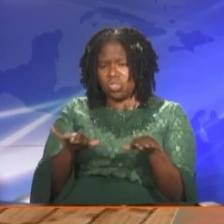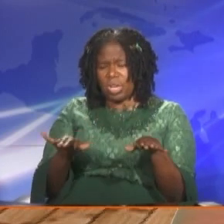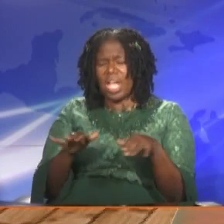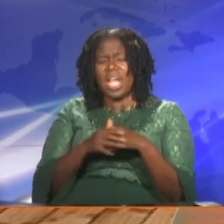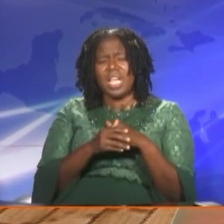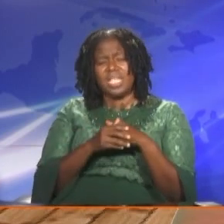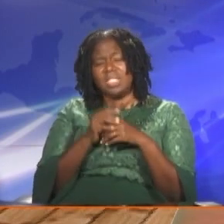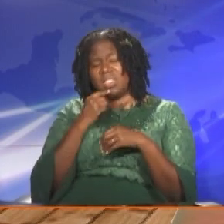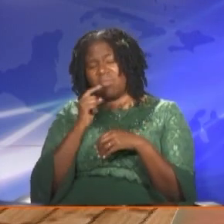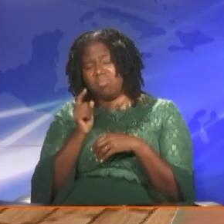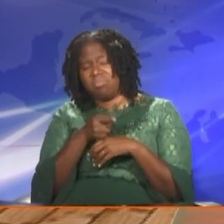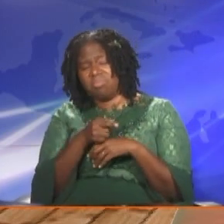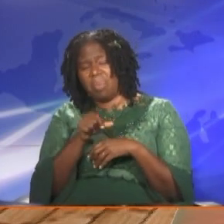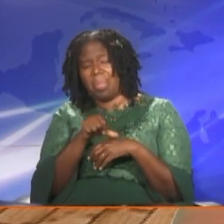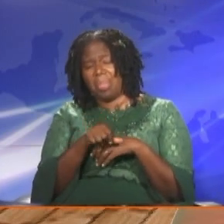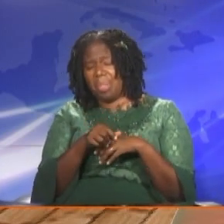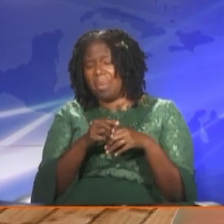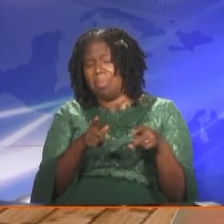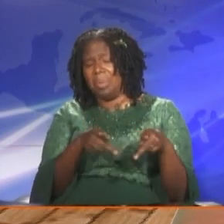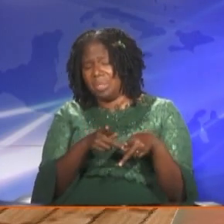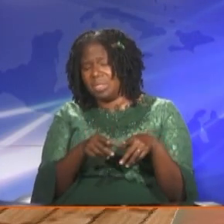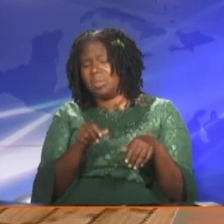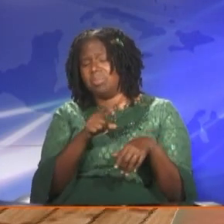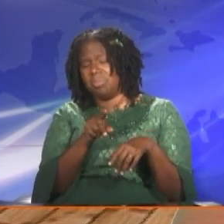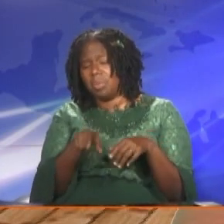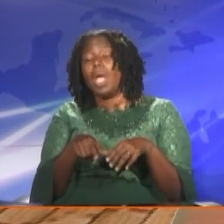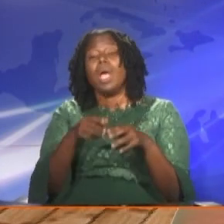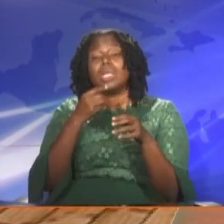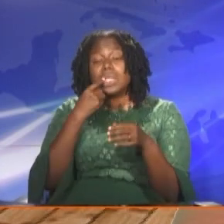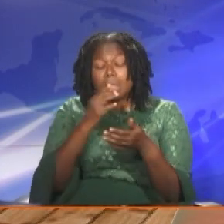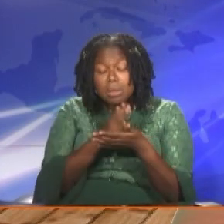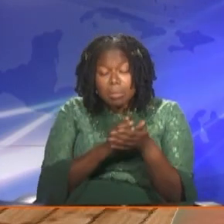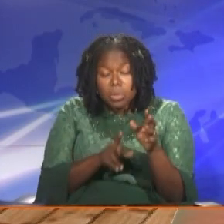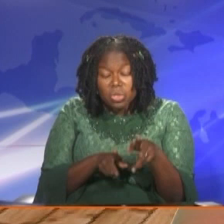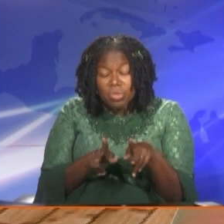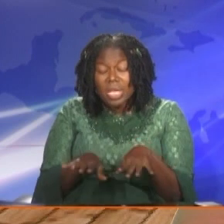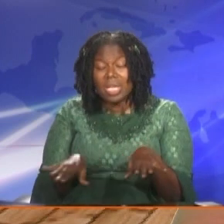labor, exploitation, prostitution. So